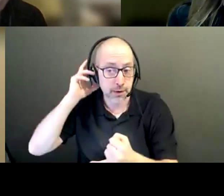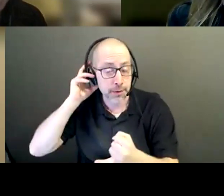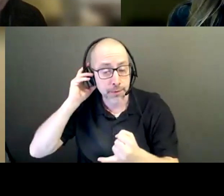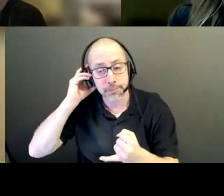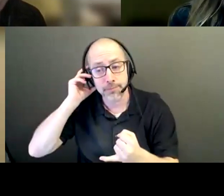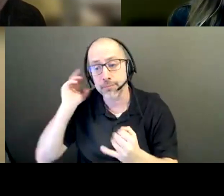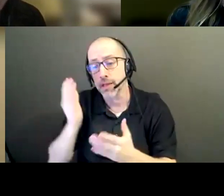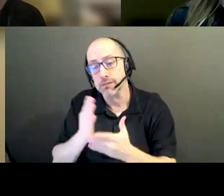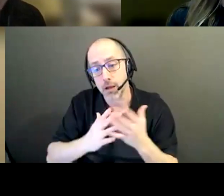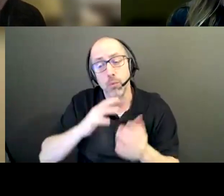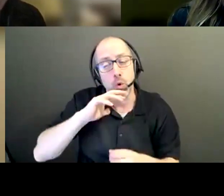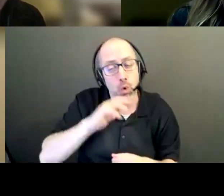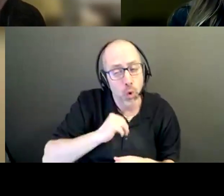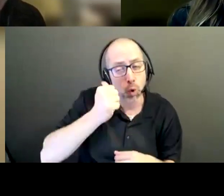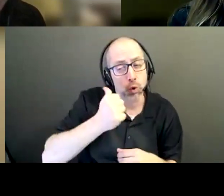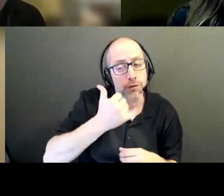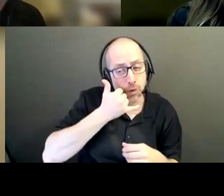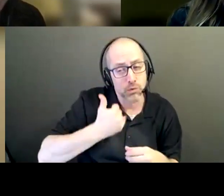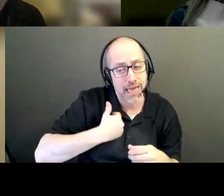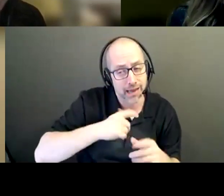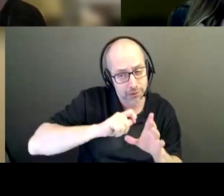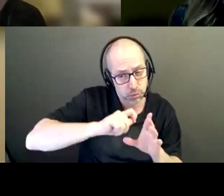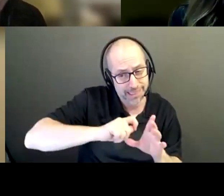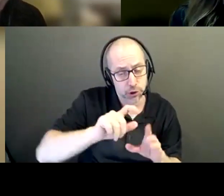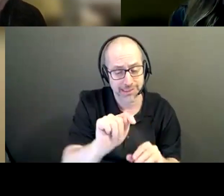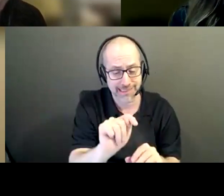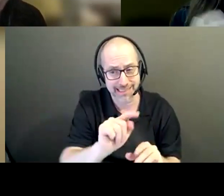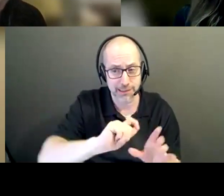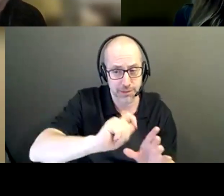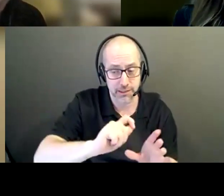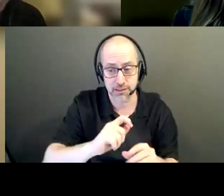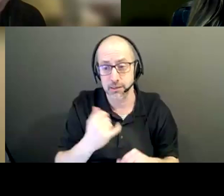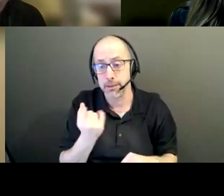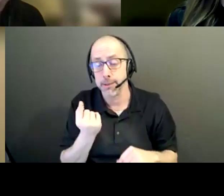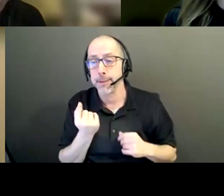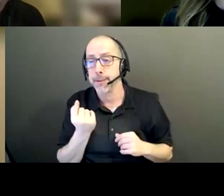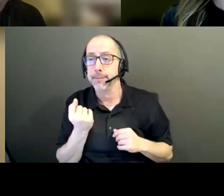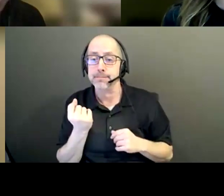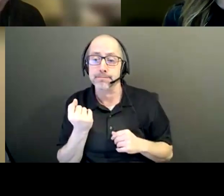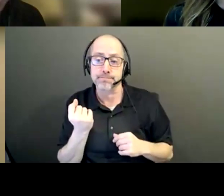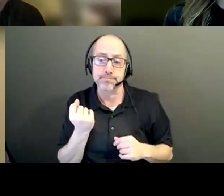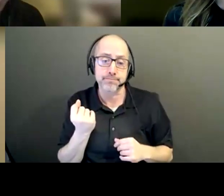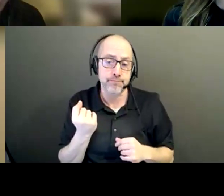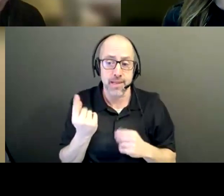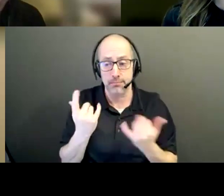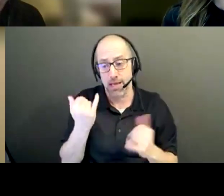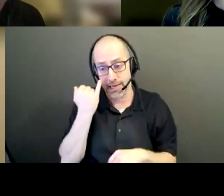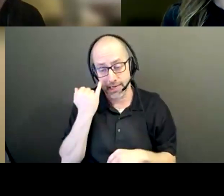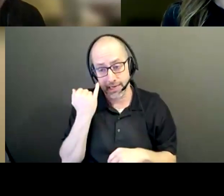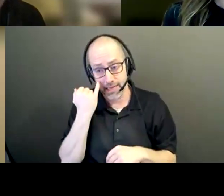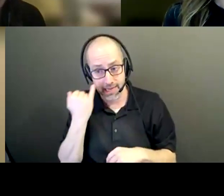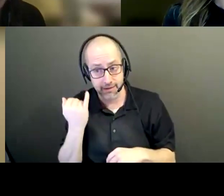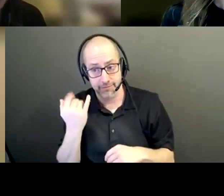have that switch. But if you have no need for that, or there's other sort of assistive devices you can use in